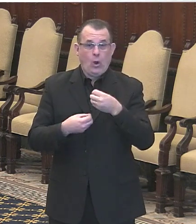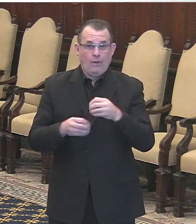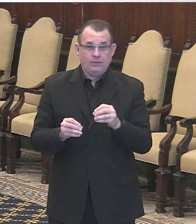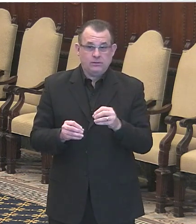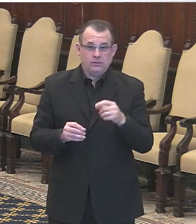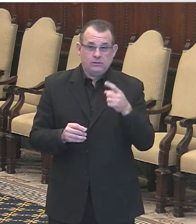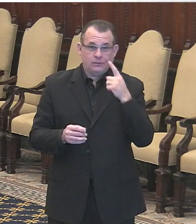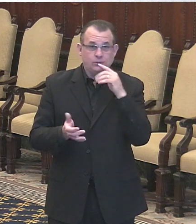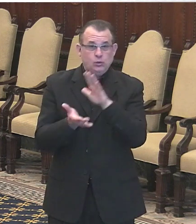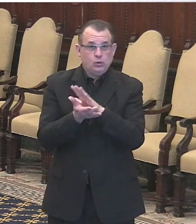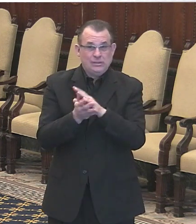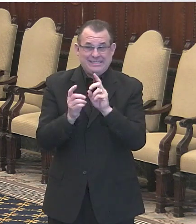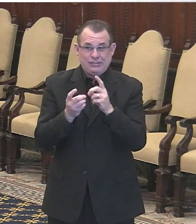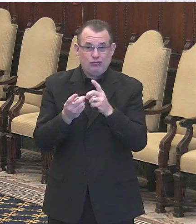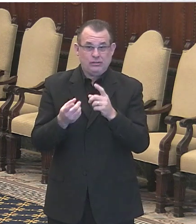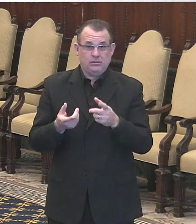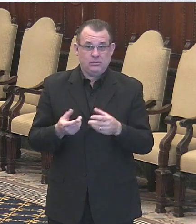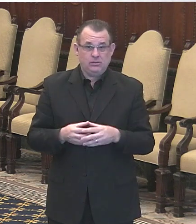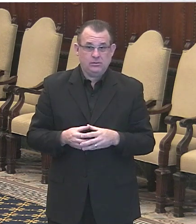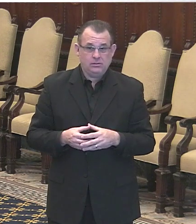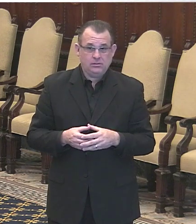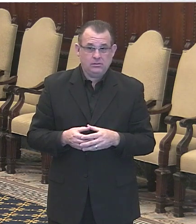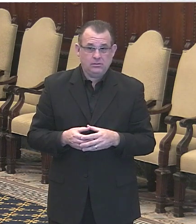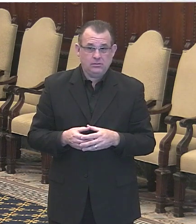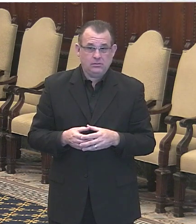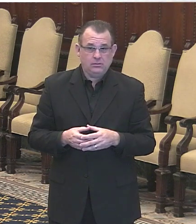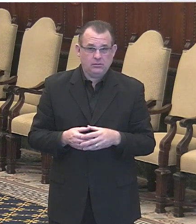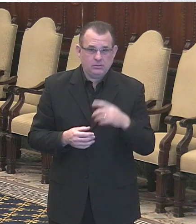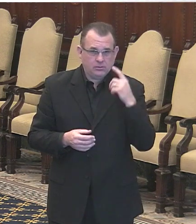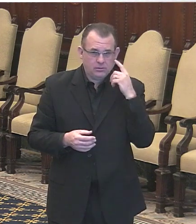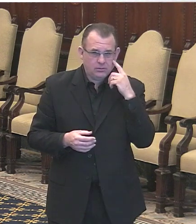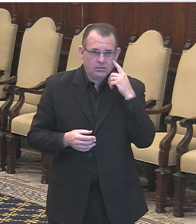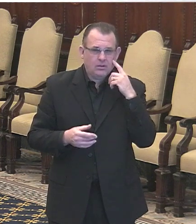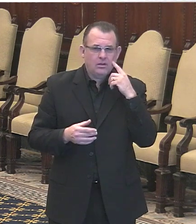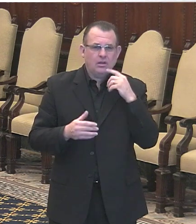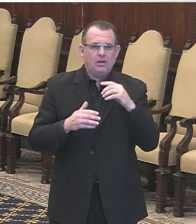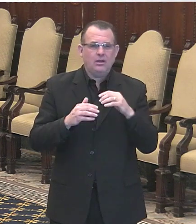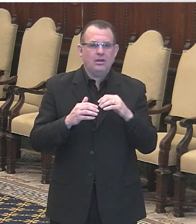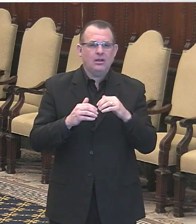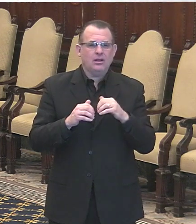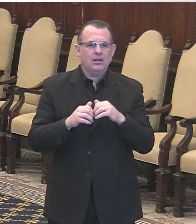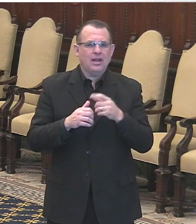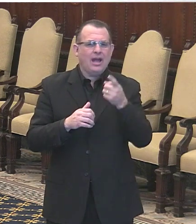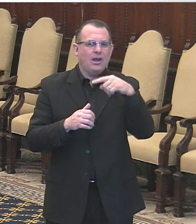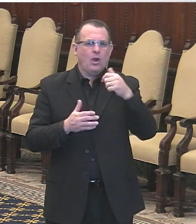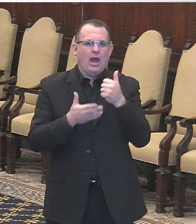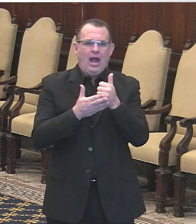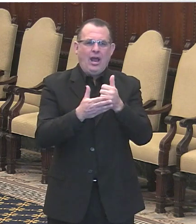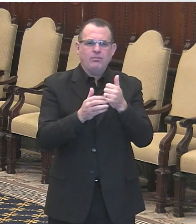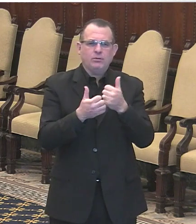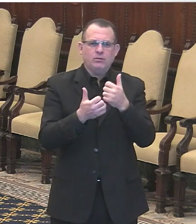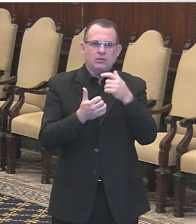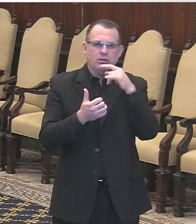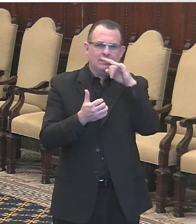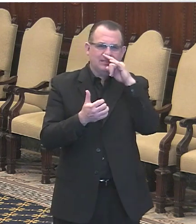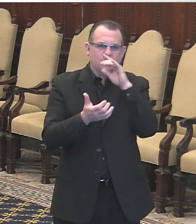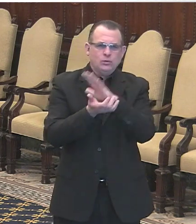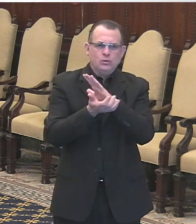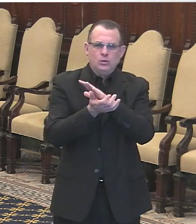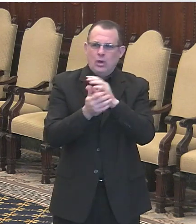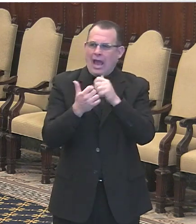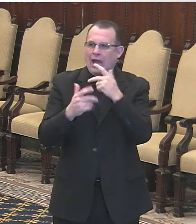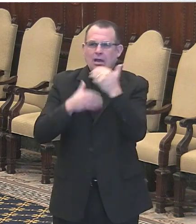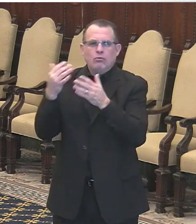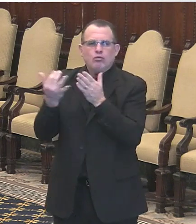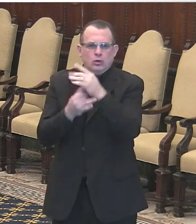any plans to help school-age kids keep themselves occupied and fed this summer, since many rely on free public